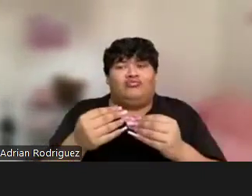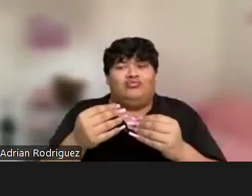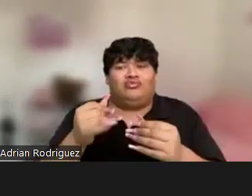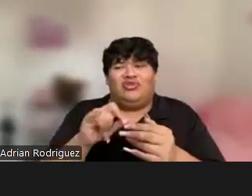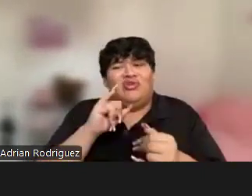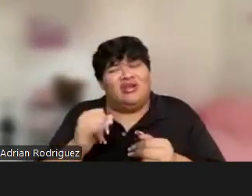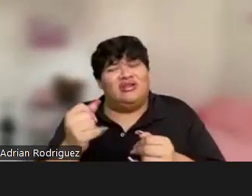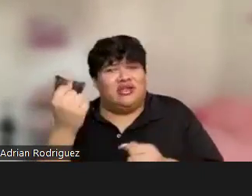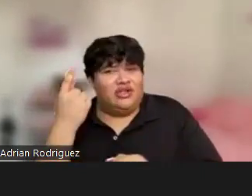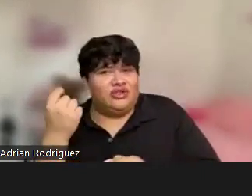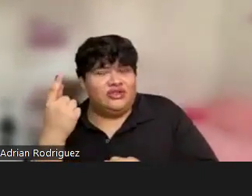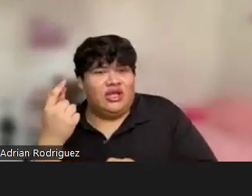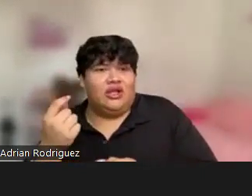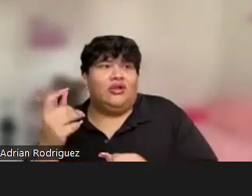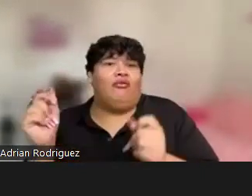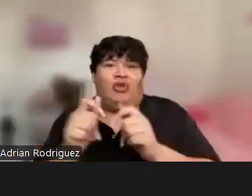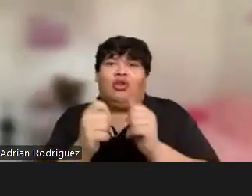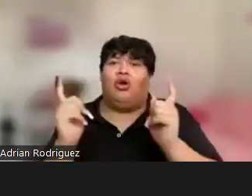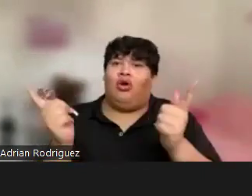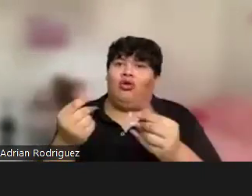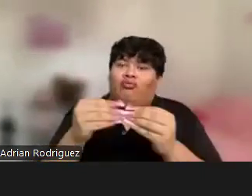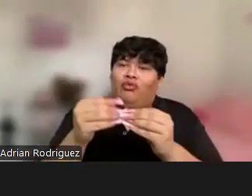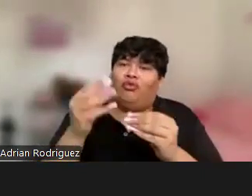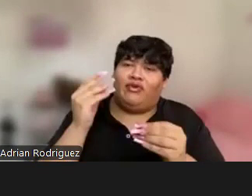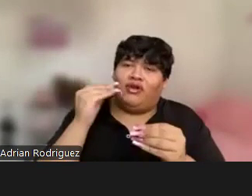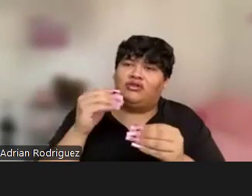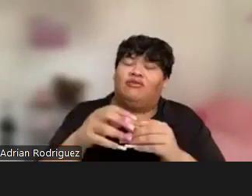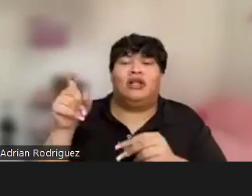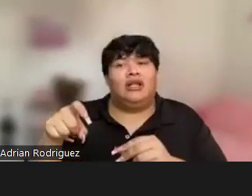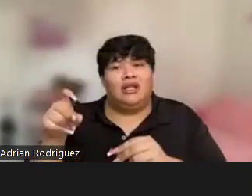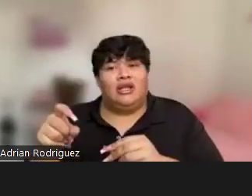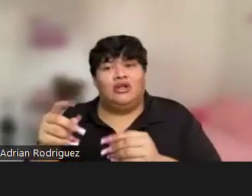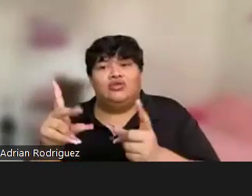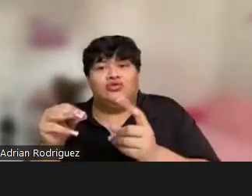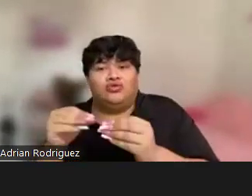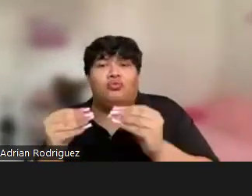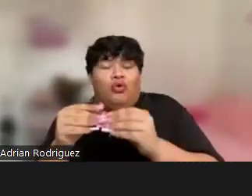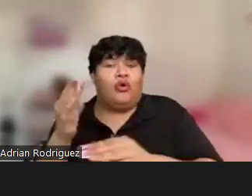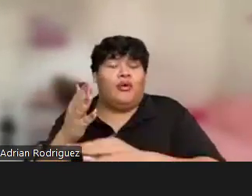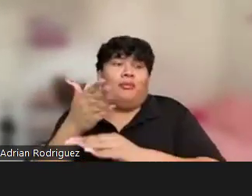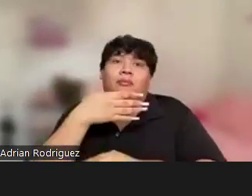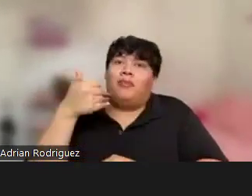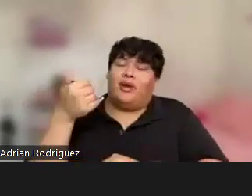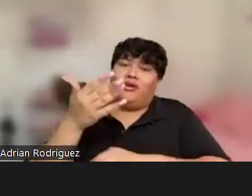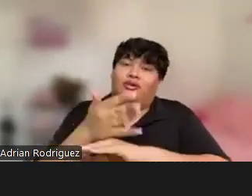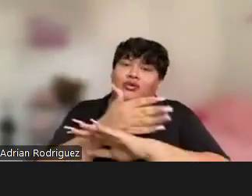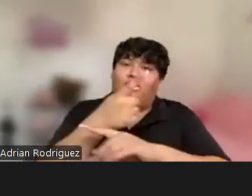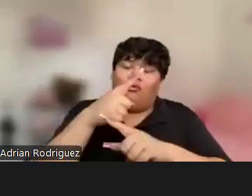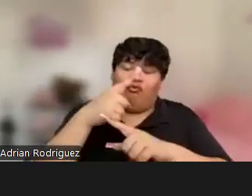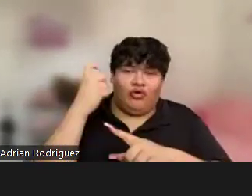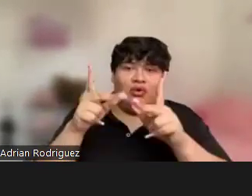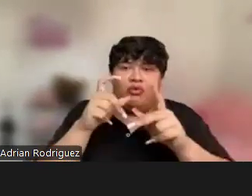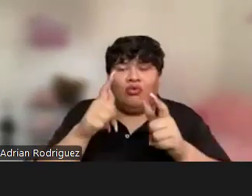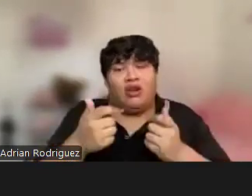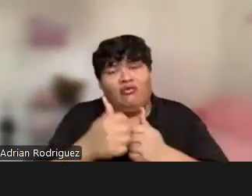is an understanding among all of these professions of the need to do better connecting people living with dementia and